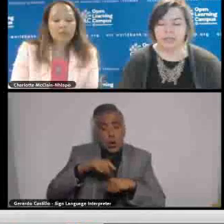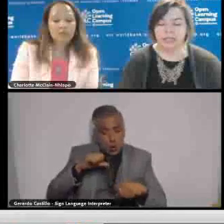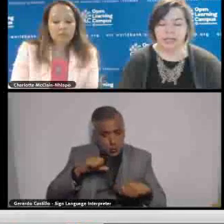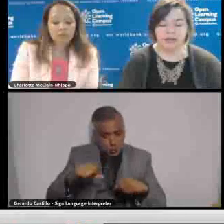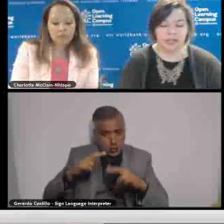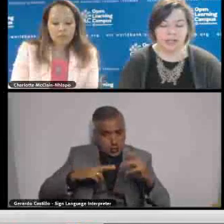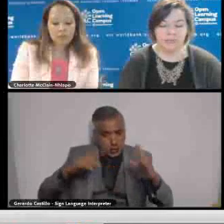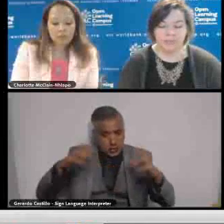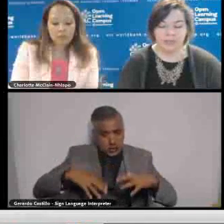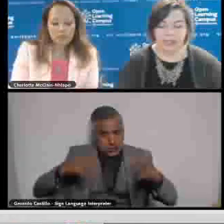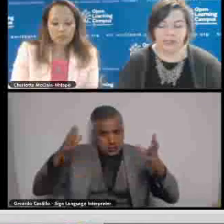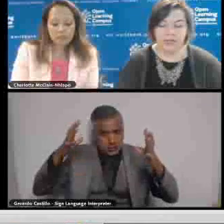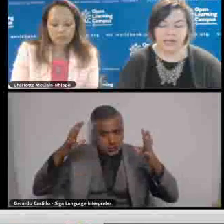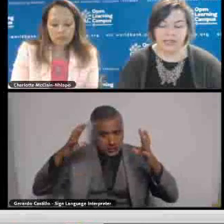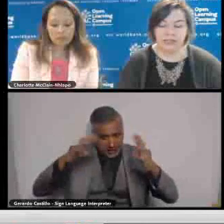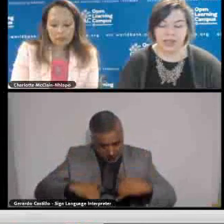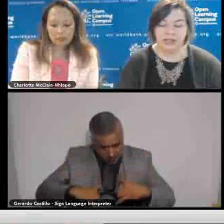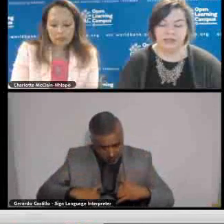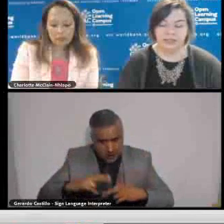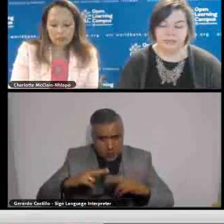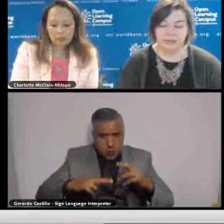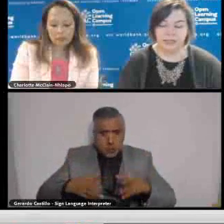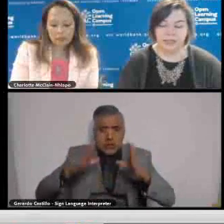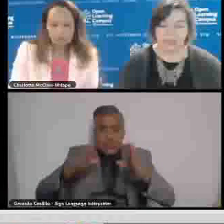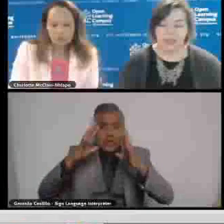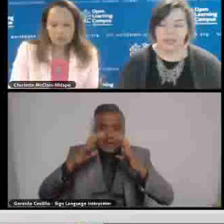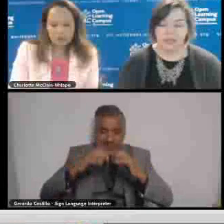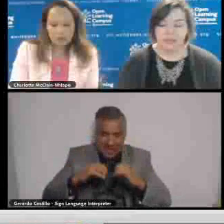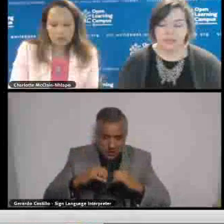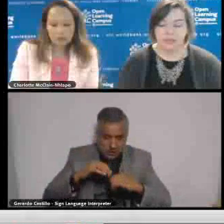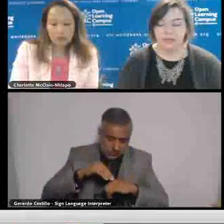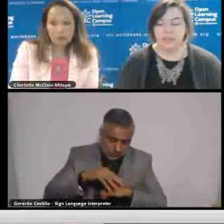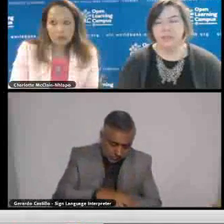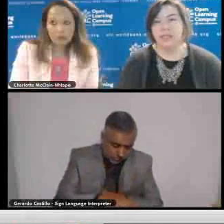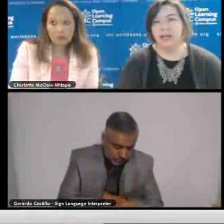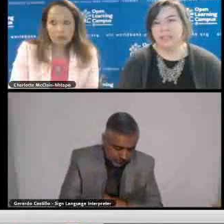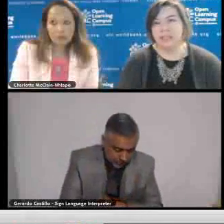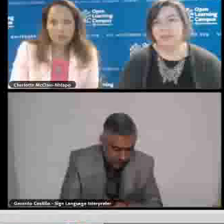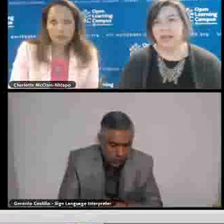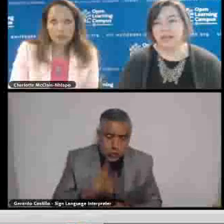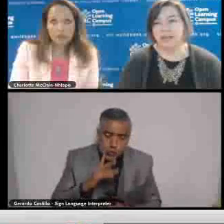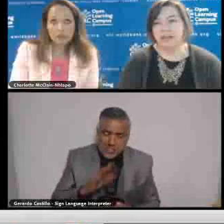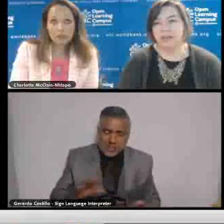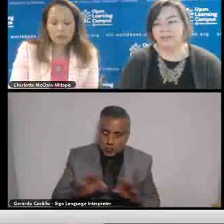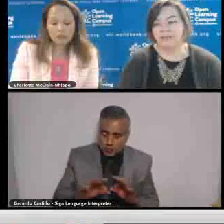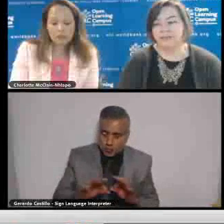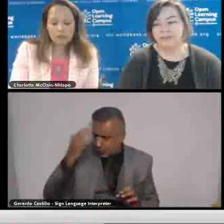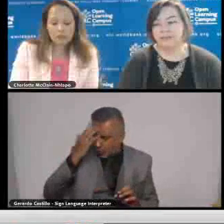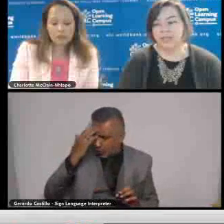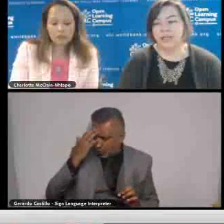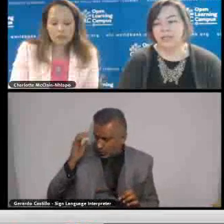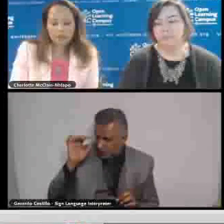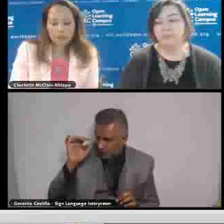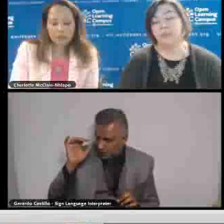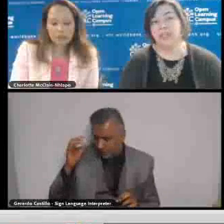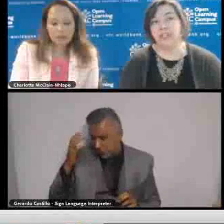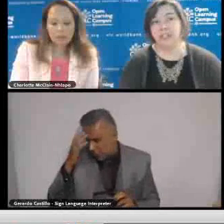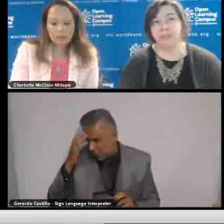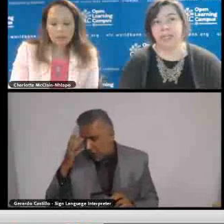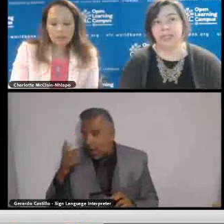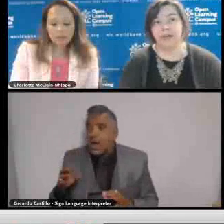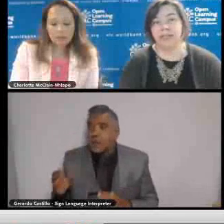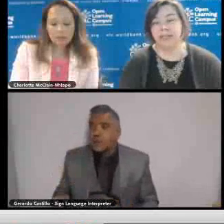down, can create a lot of disability. So it's important to be cognizant of that in preparation